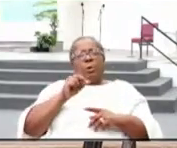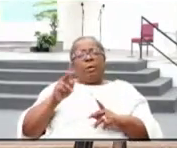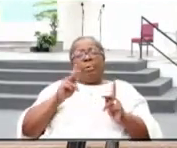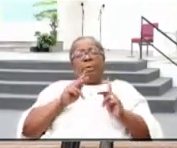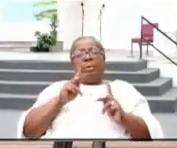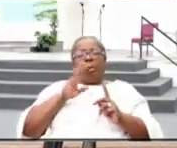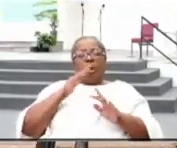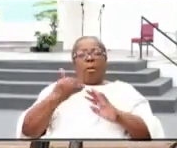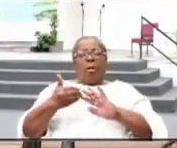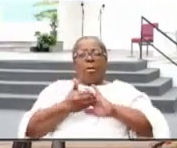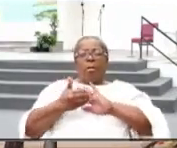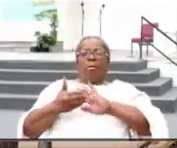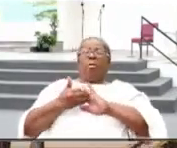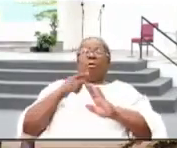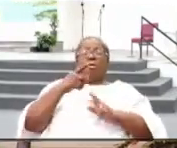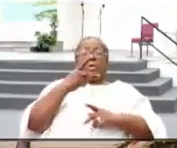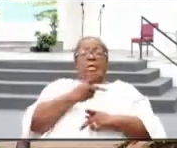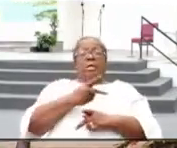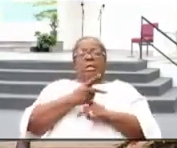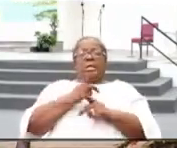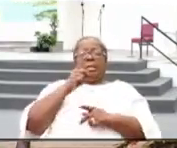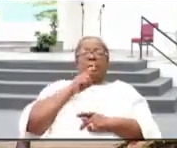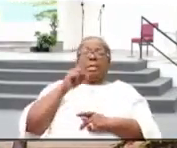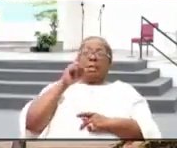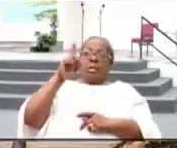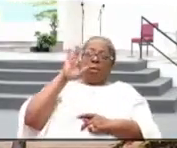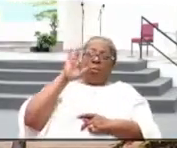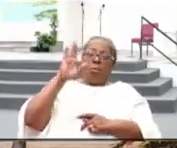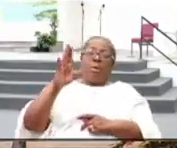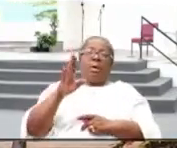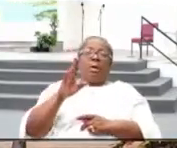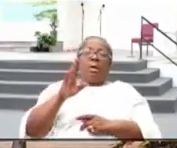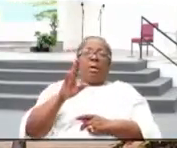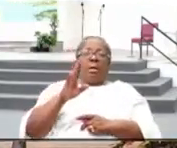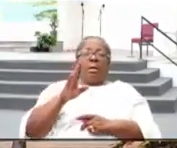against you. If you're taking care of his word, when it say he will pay the consequences.